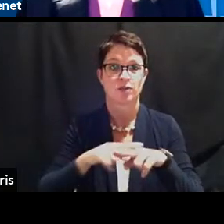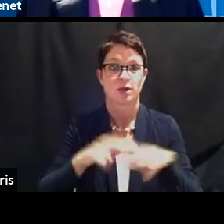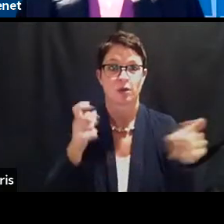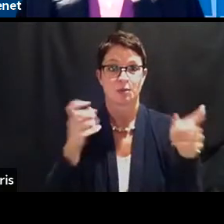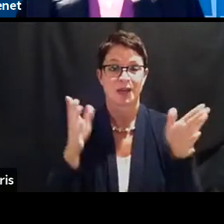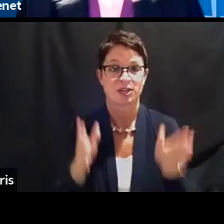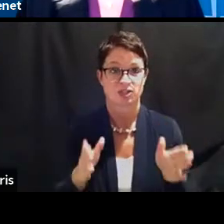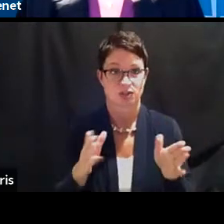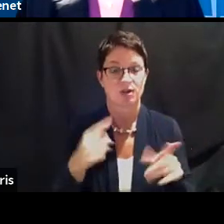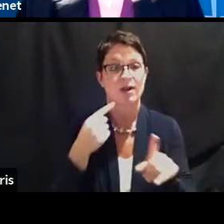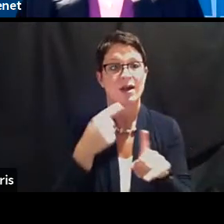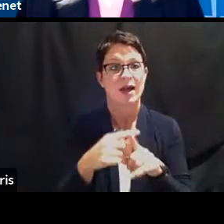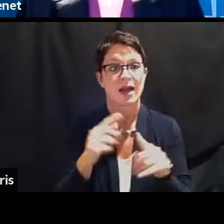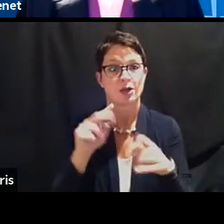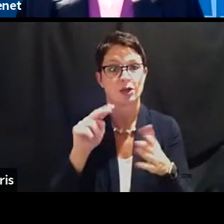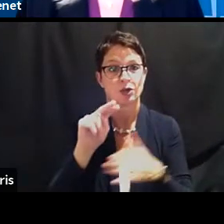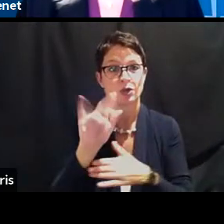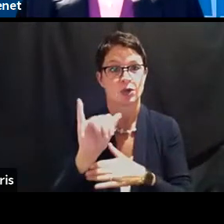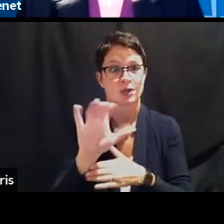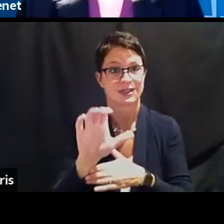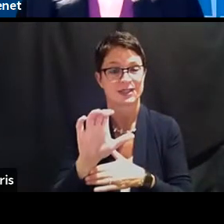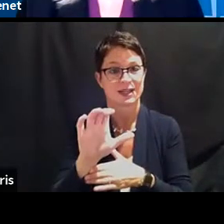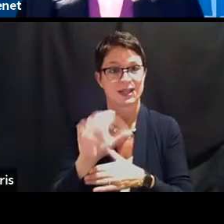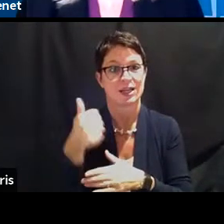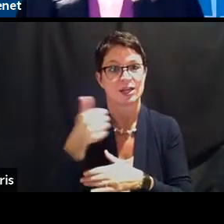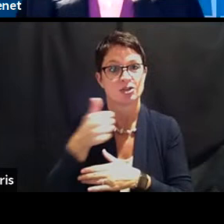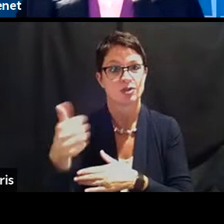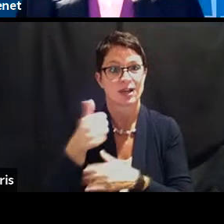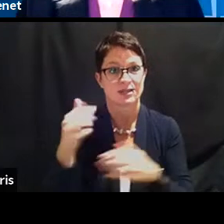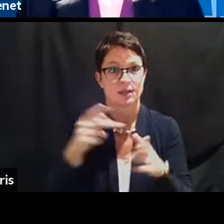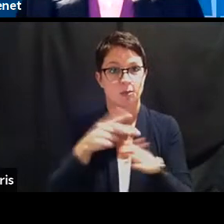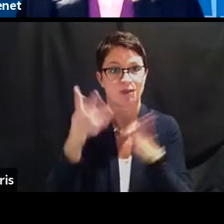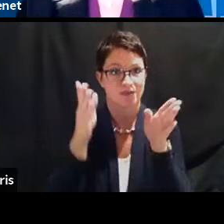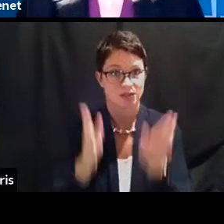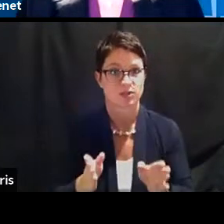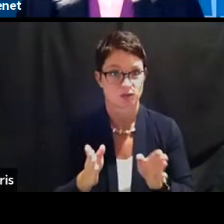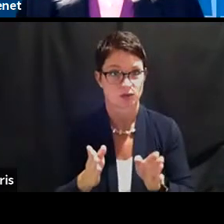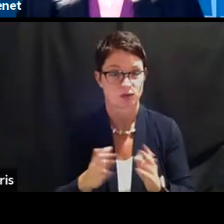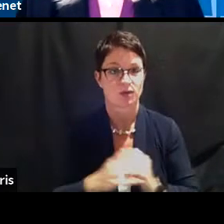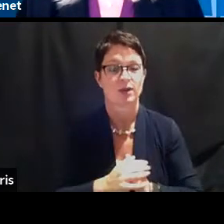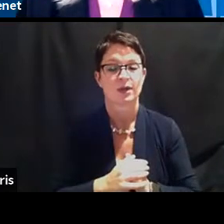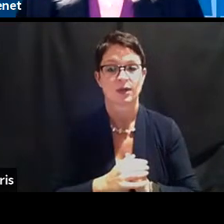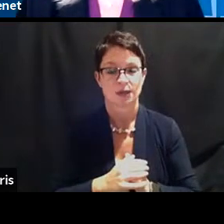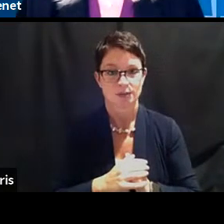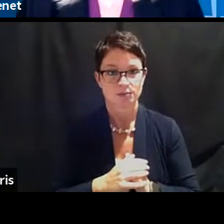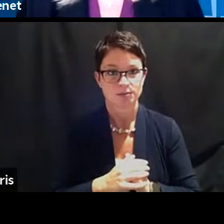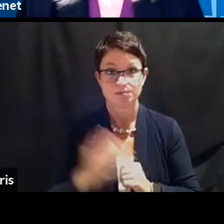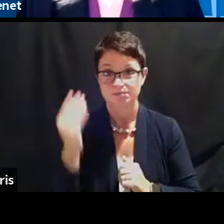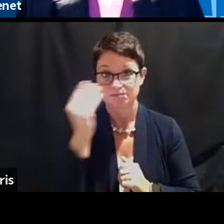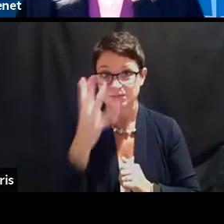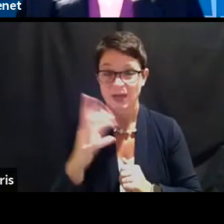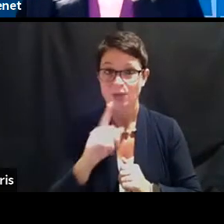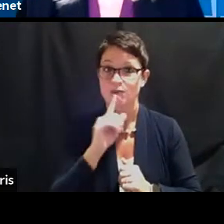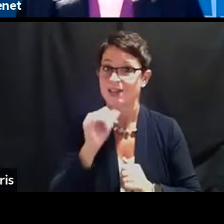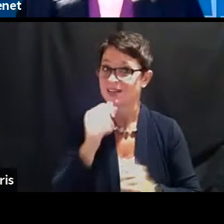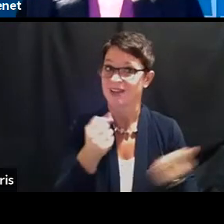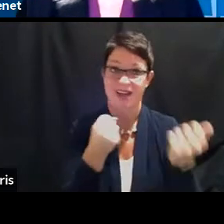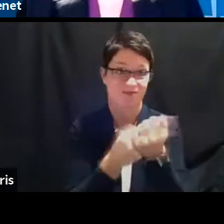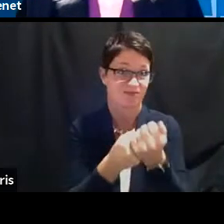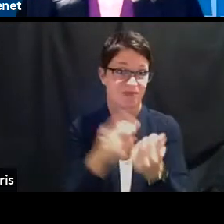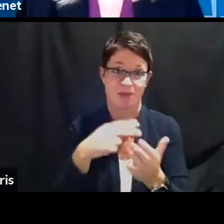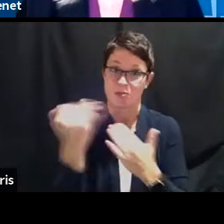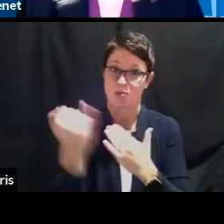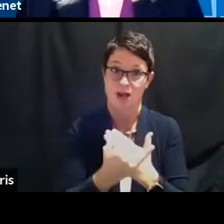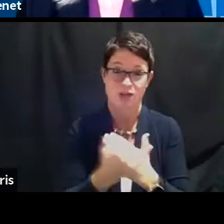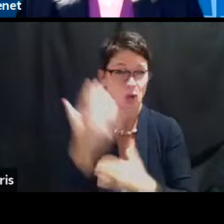longtime New York City transit professional. And I really am not in favor of this project,